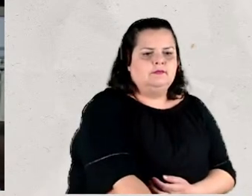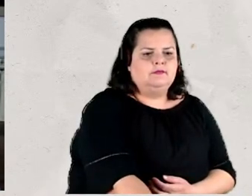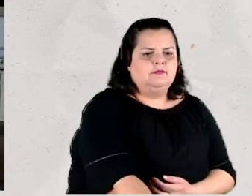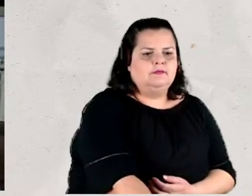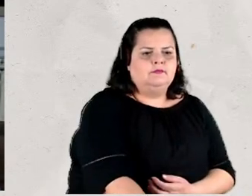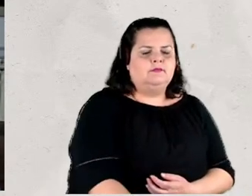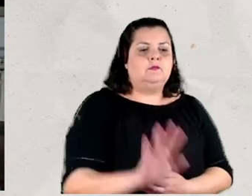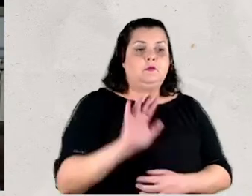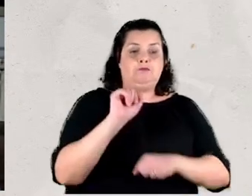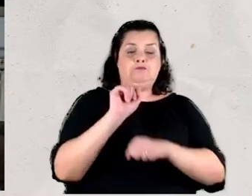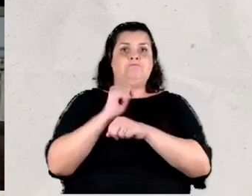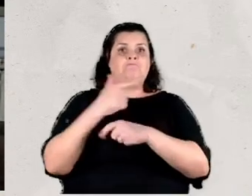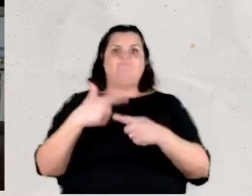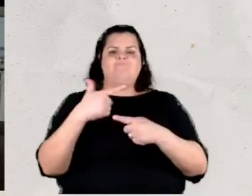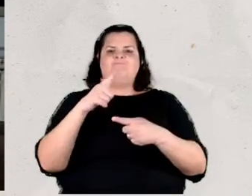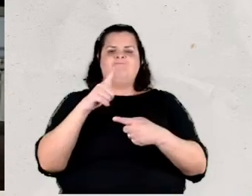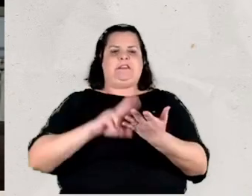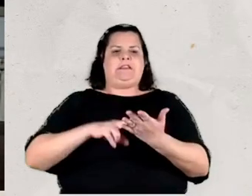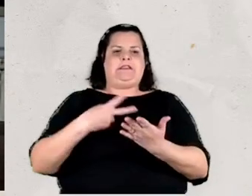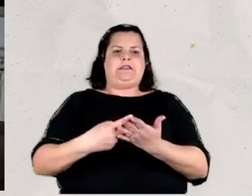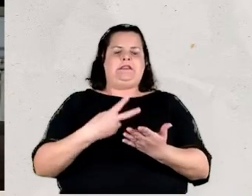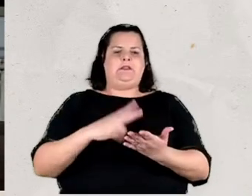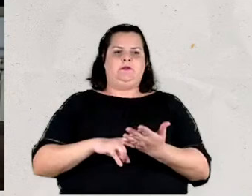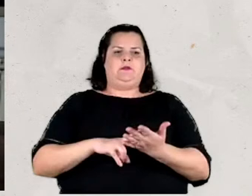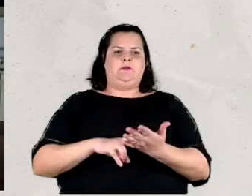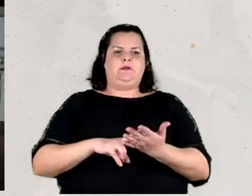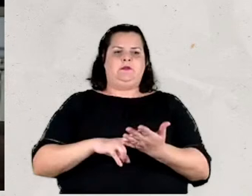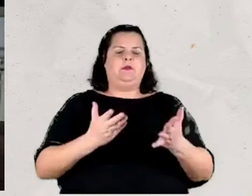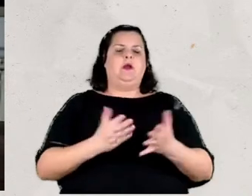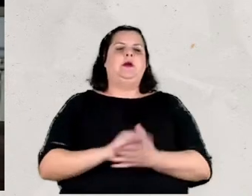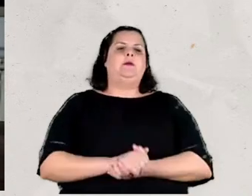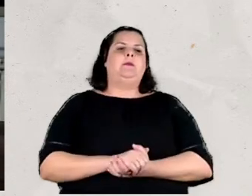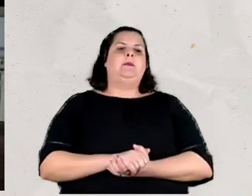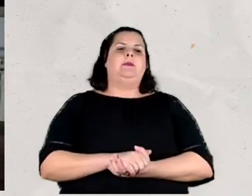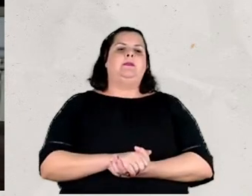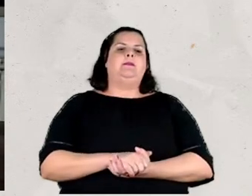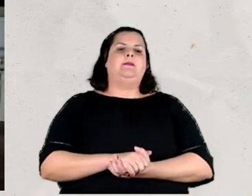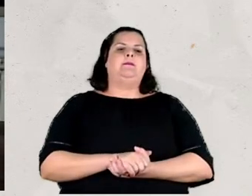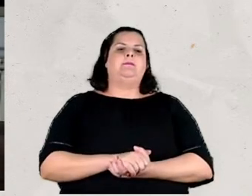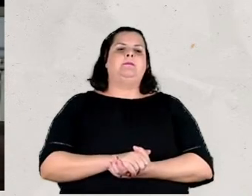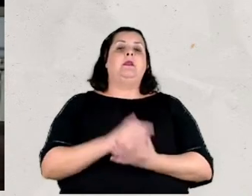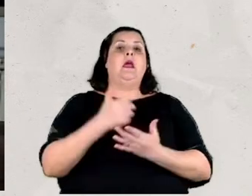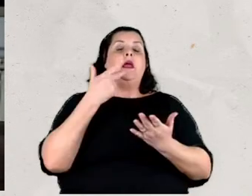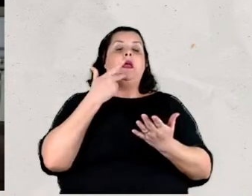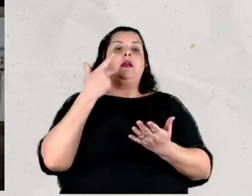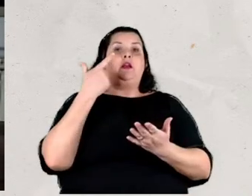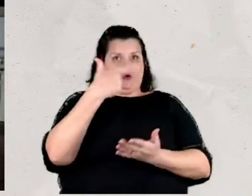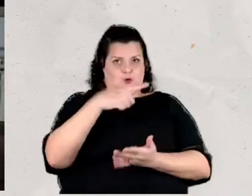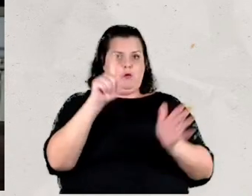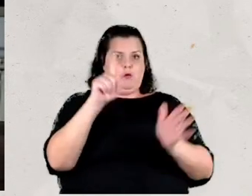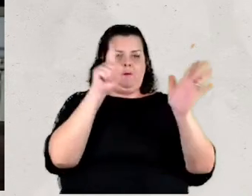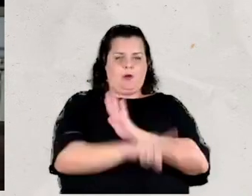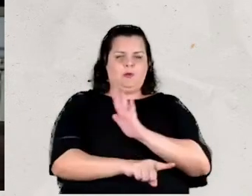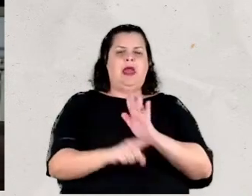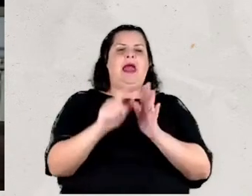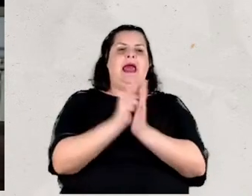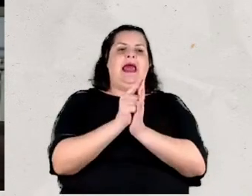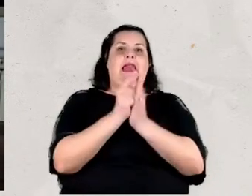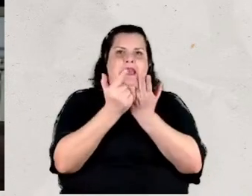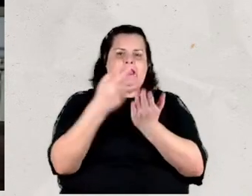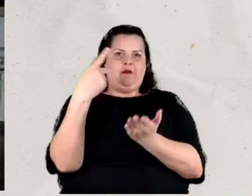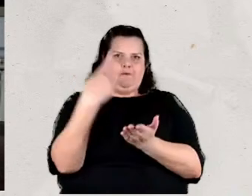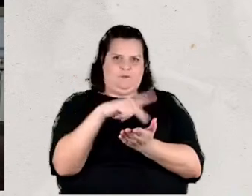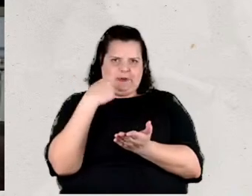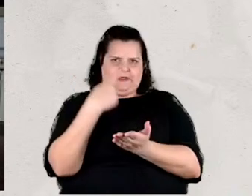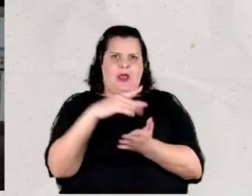In the last part of your book, you present different letters sent by Palestinian or Muslim in public. We read the book,